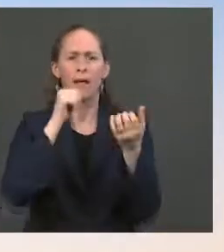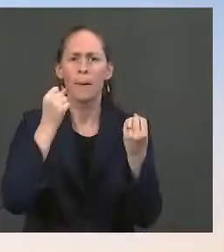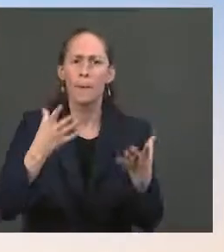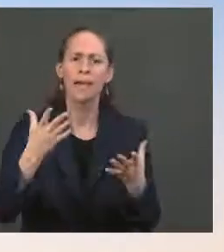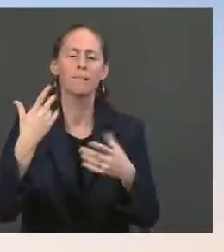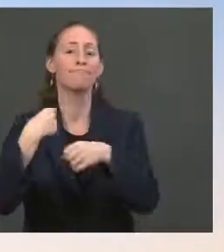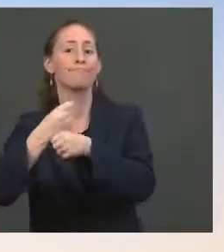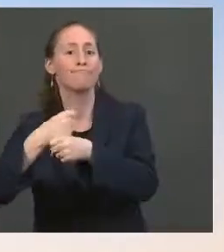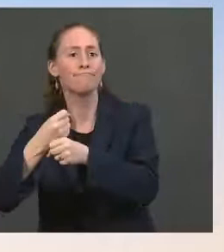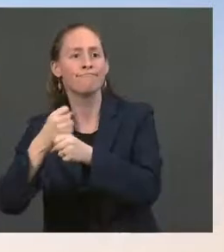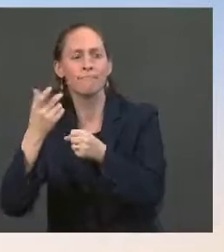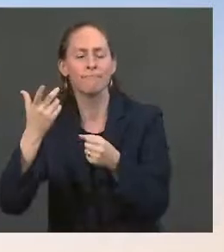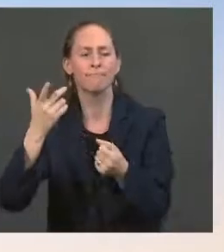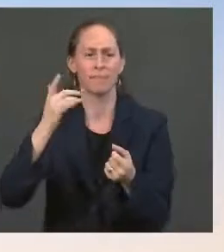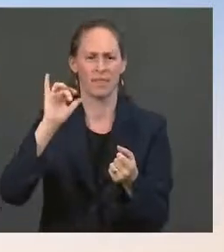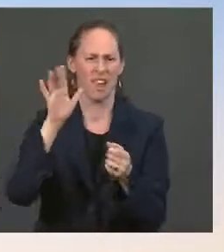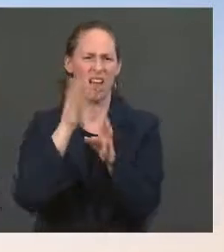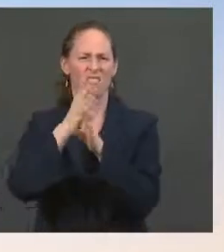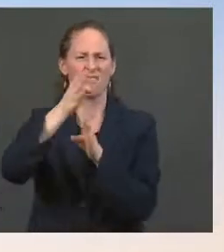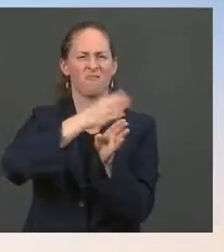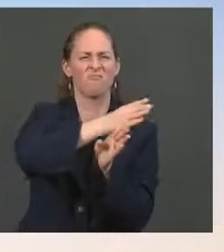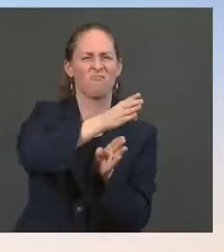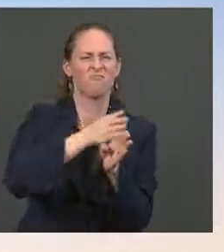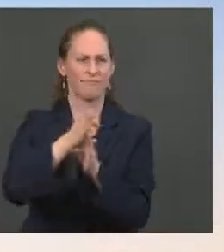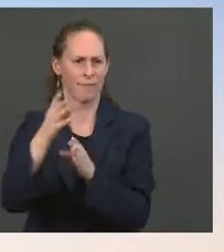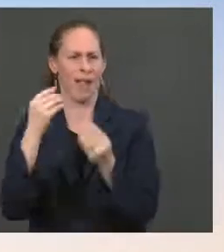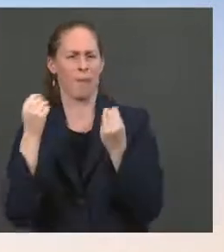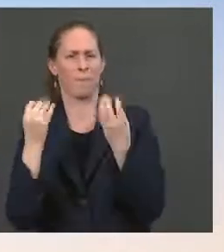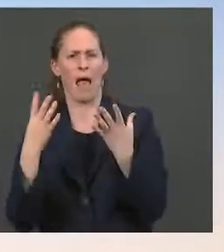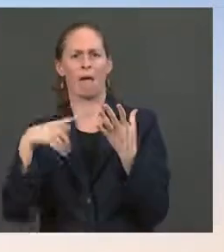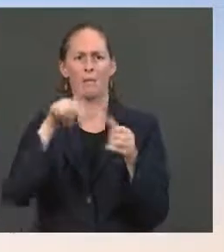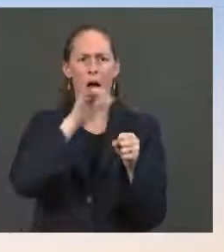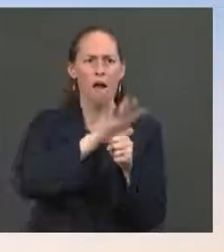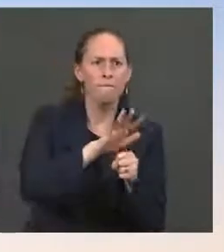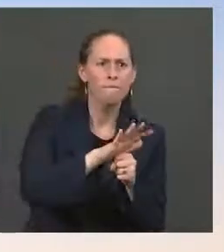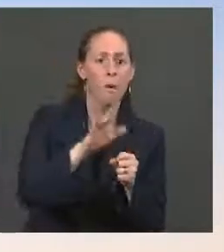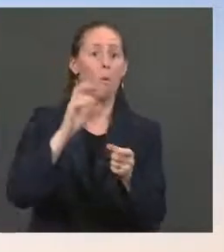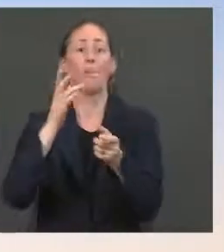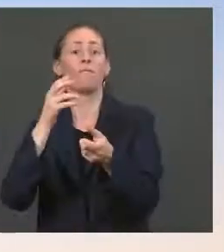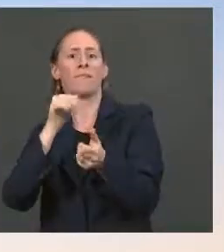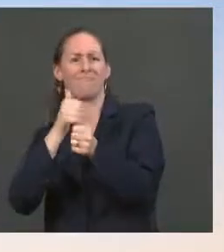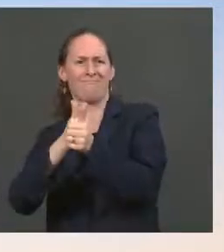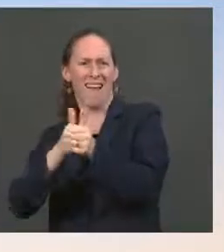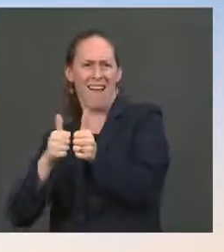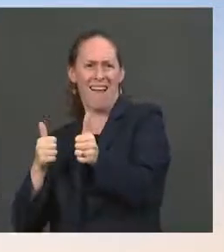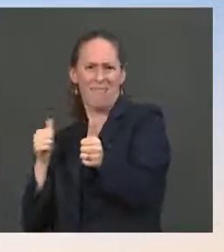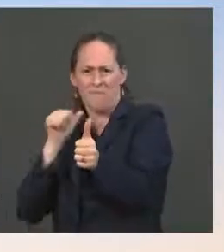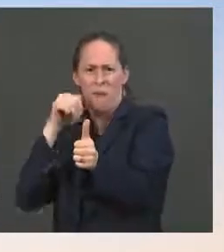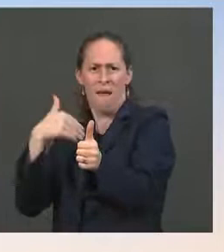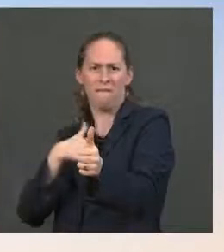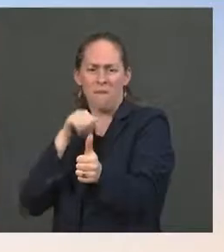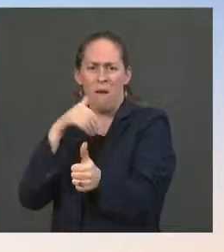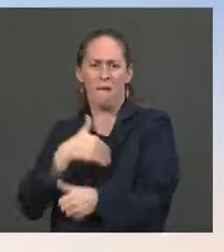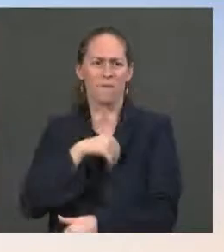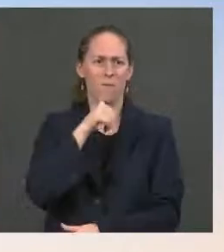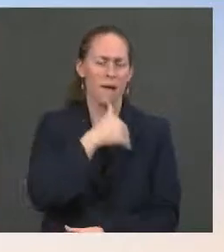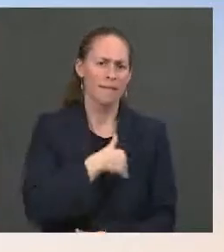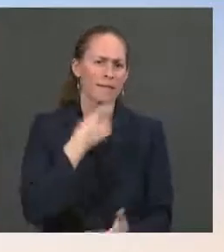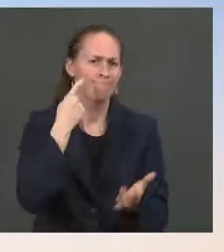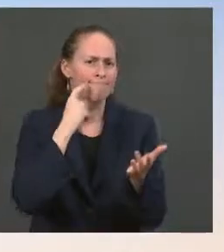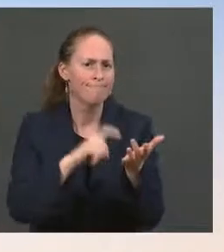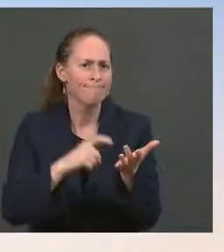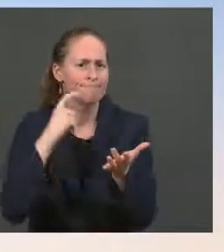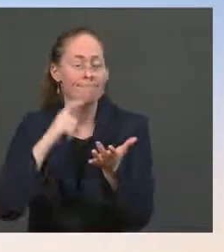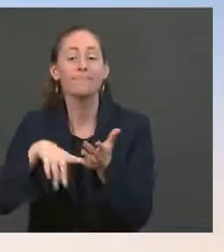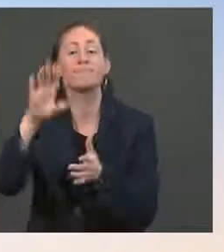in effective plant and slaughter capacity, leading to the shorthand of that, increase in prices as people go to the grocery store and try to buy meat